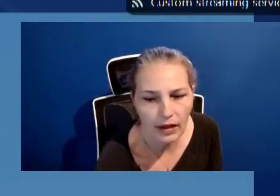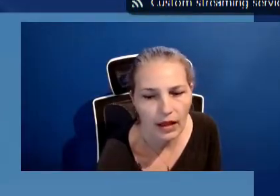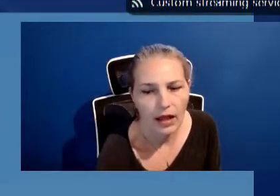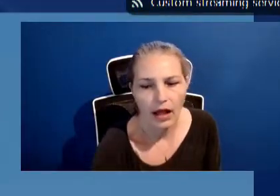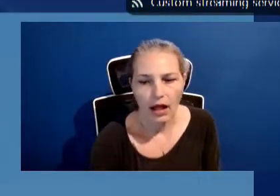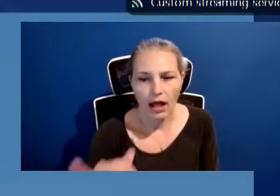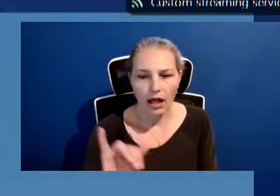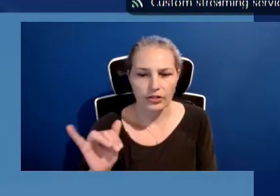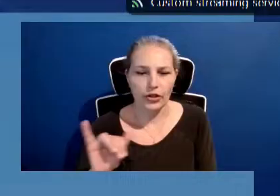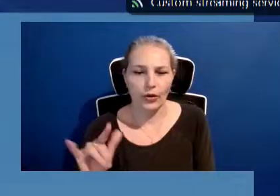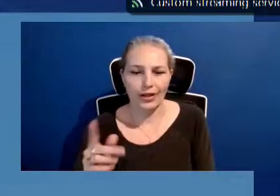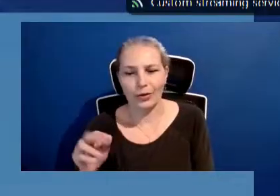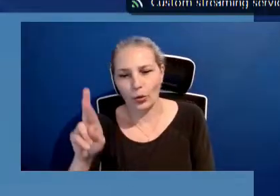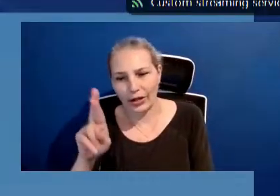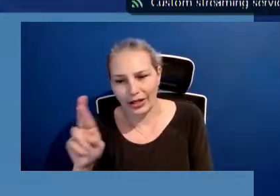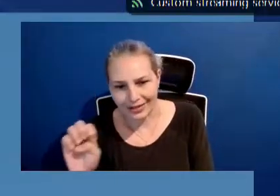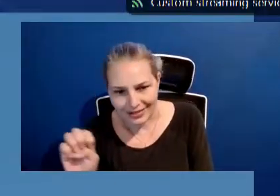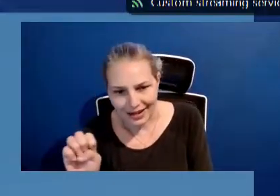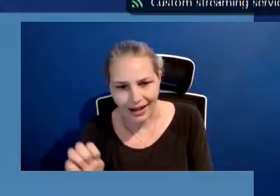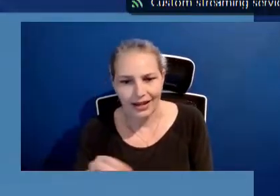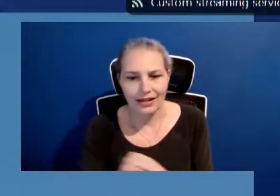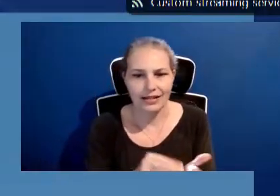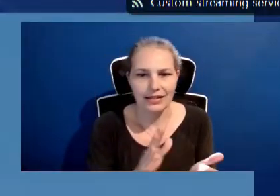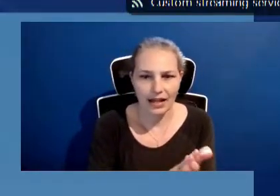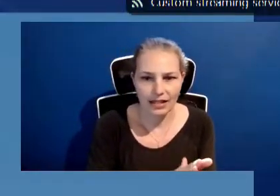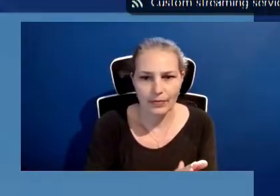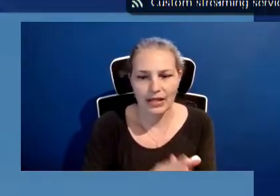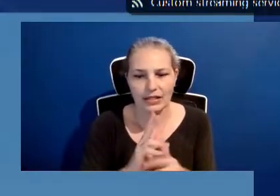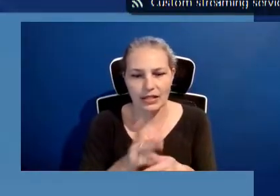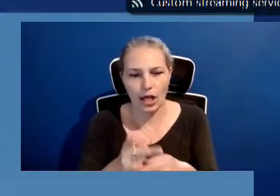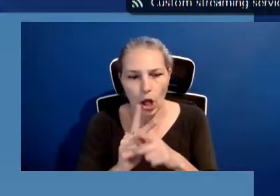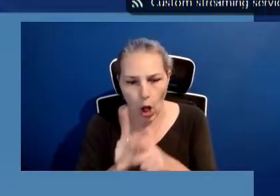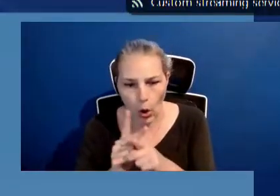about 90% are related to rent increases.